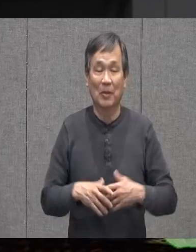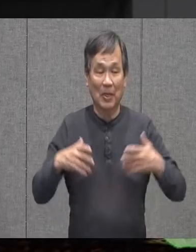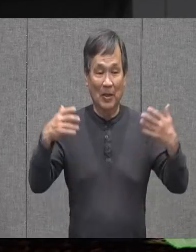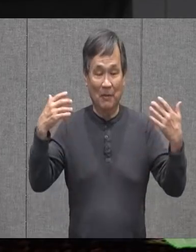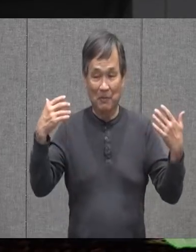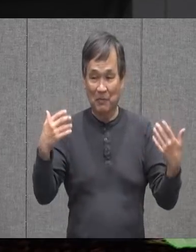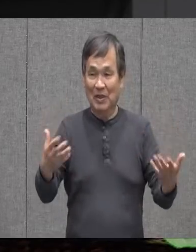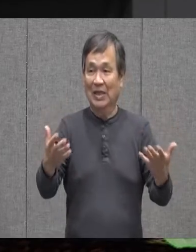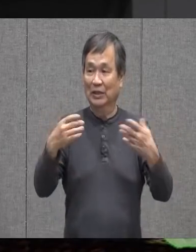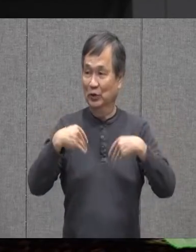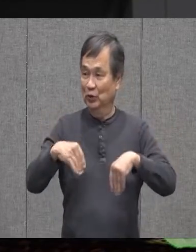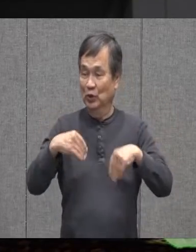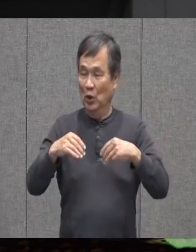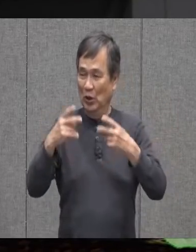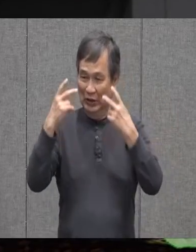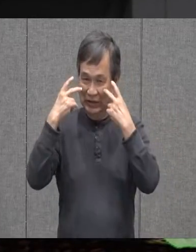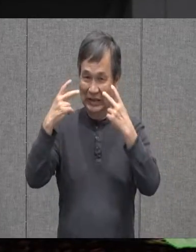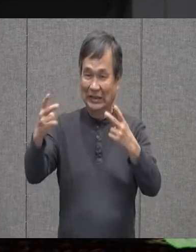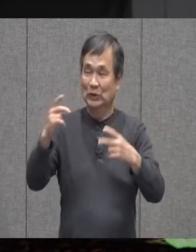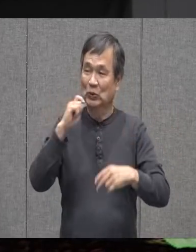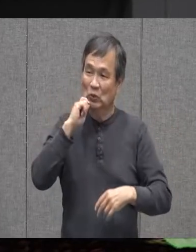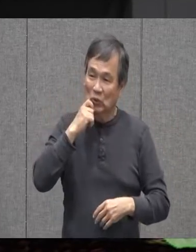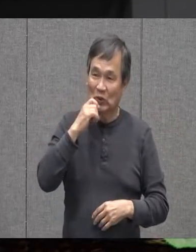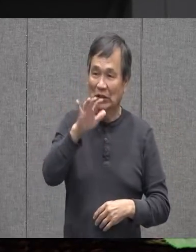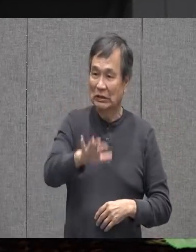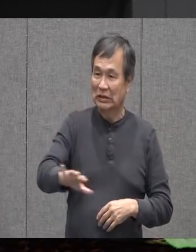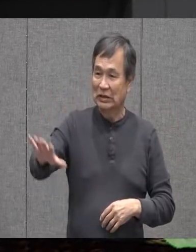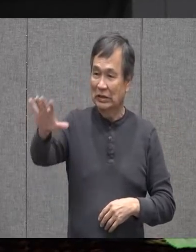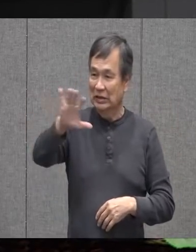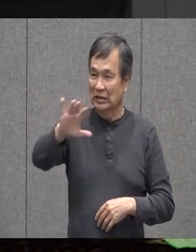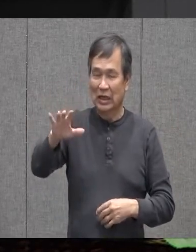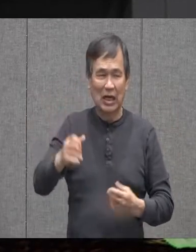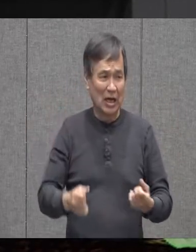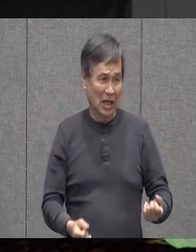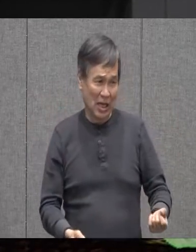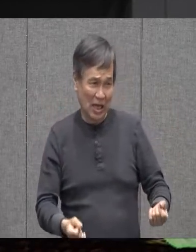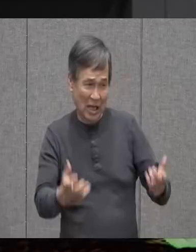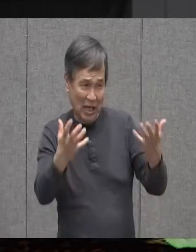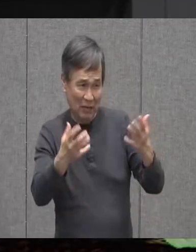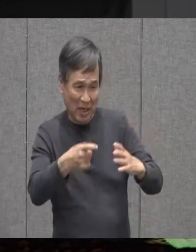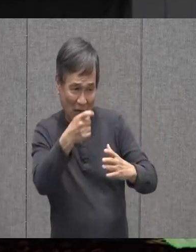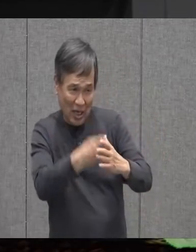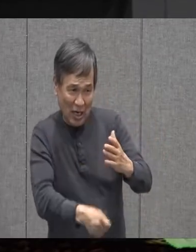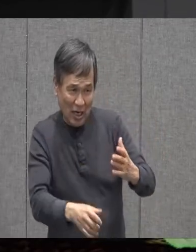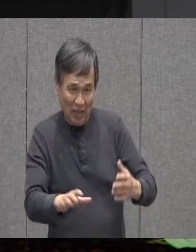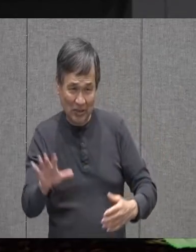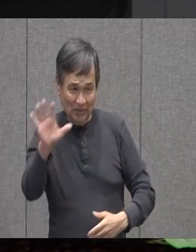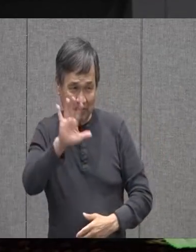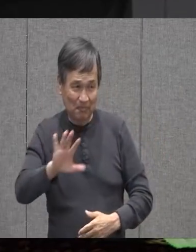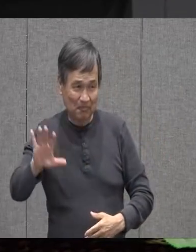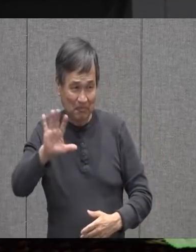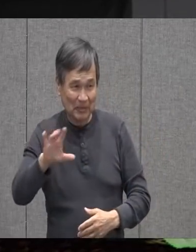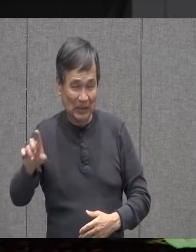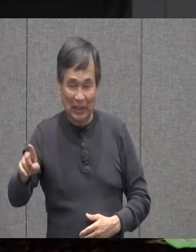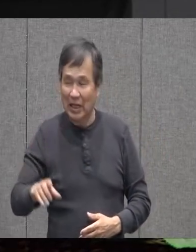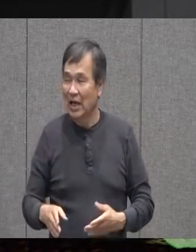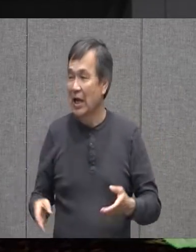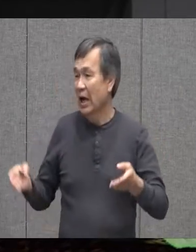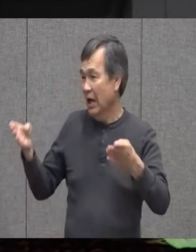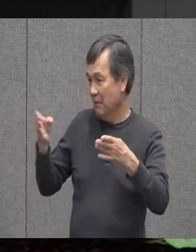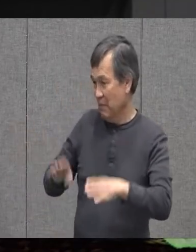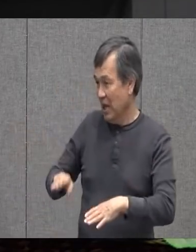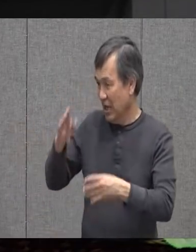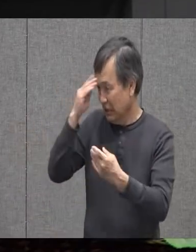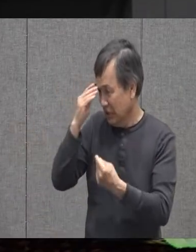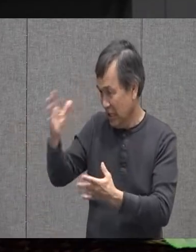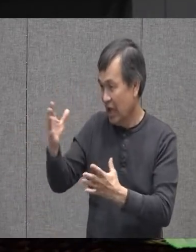Here's a store. Look at all that cool stuff. About how much do you think it would cost to buy it all? I bet you I can tell you